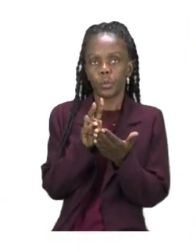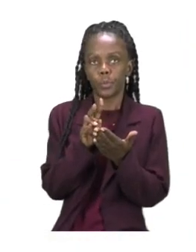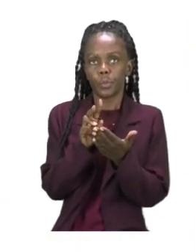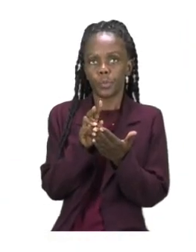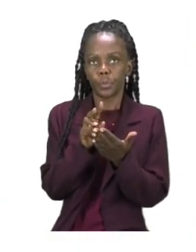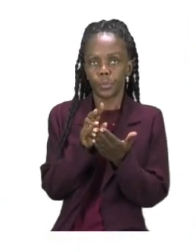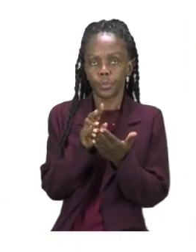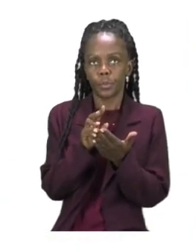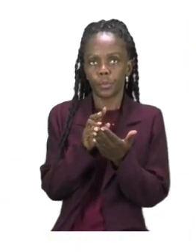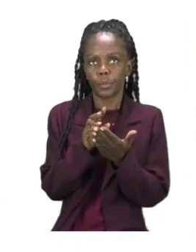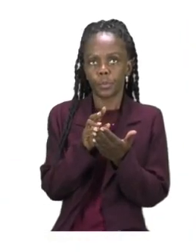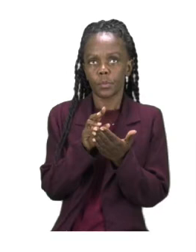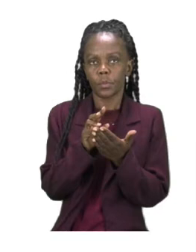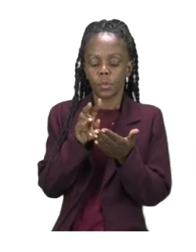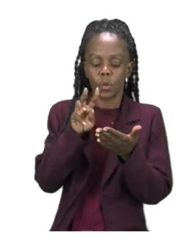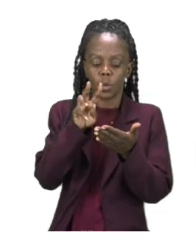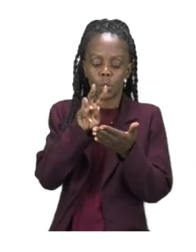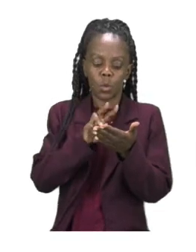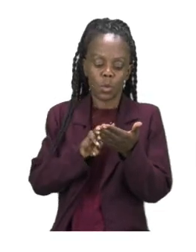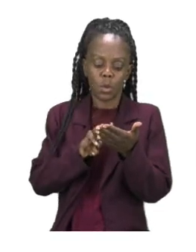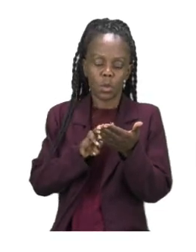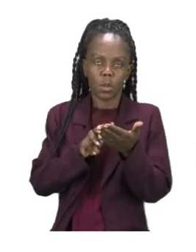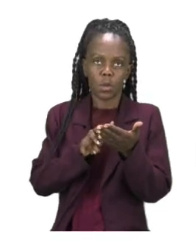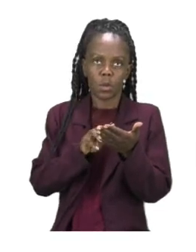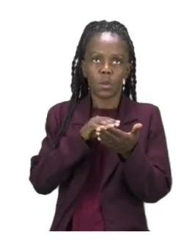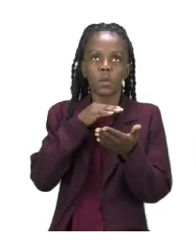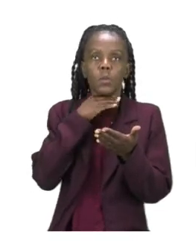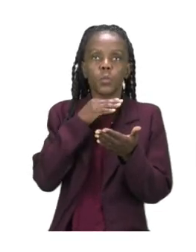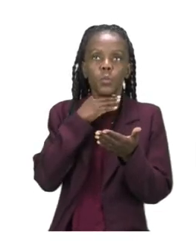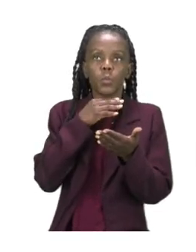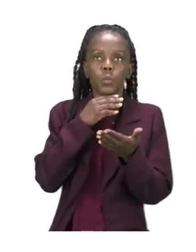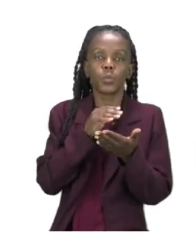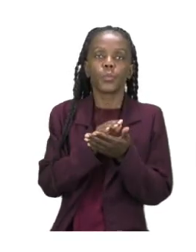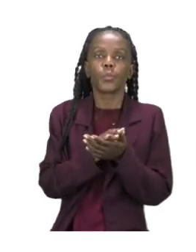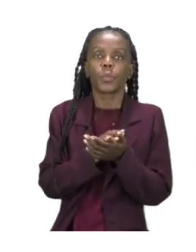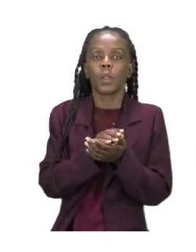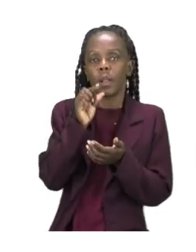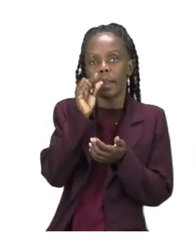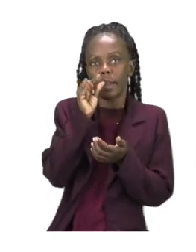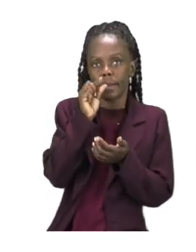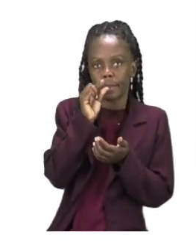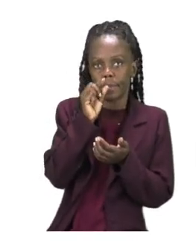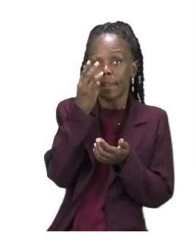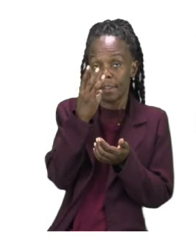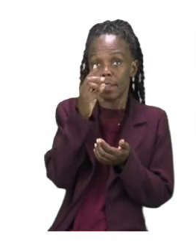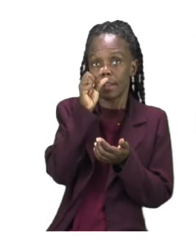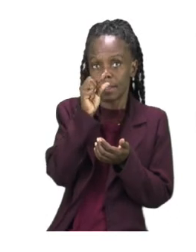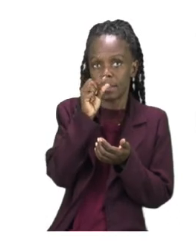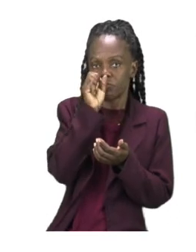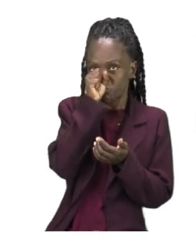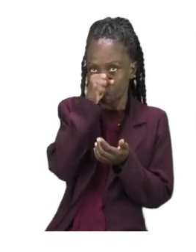are going to be reading the story of the 3 little pigs. Now, I am going to be telling